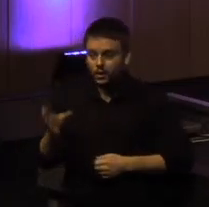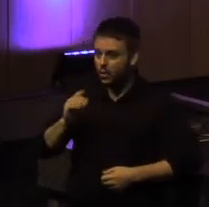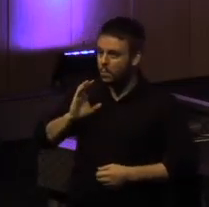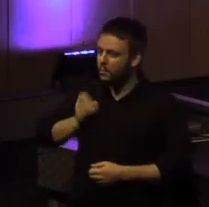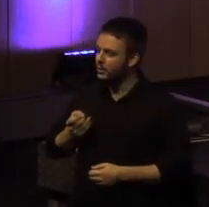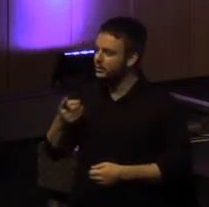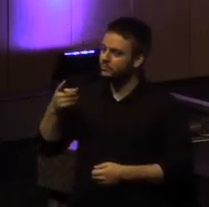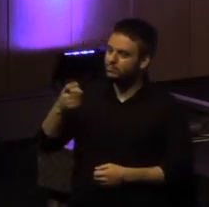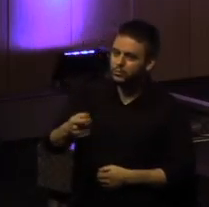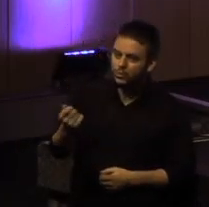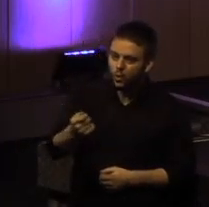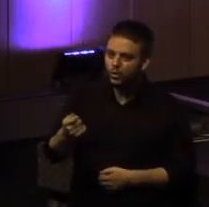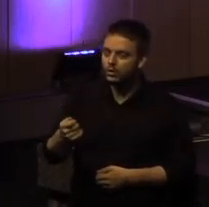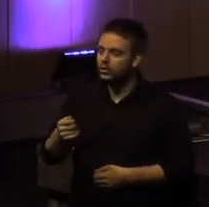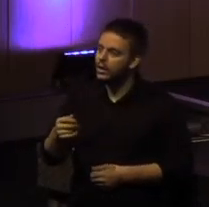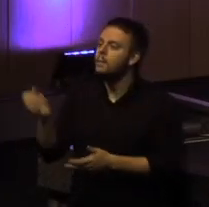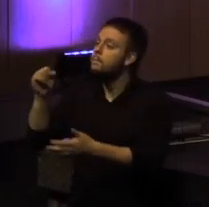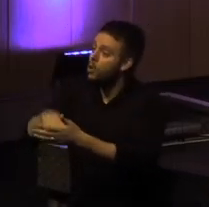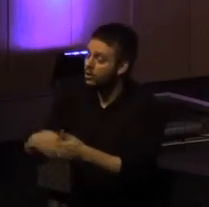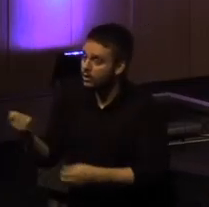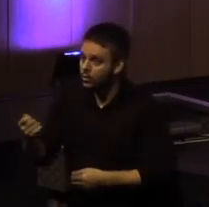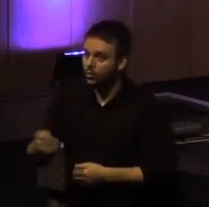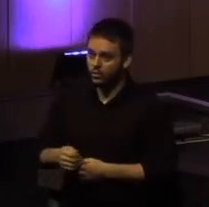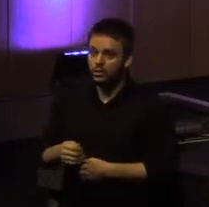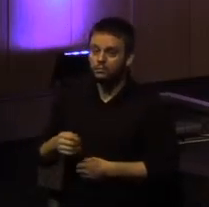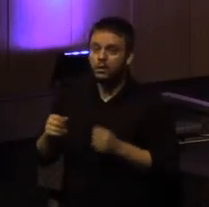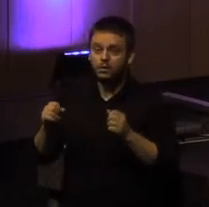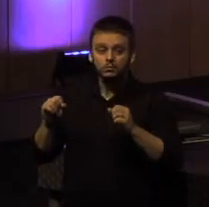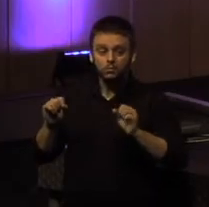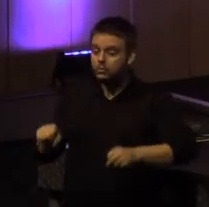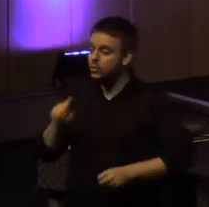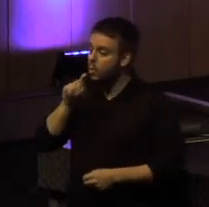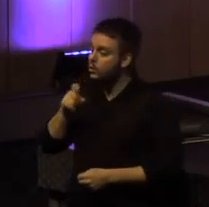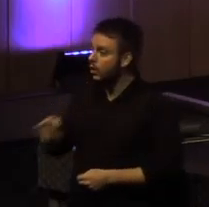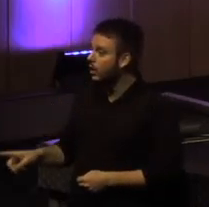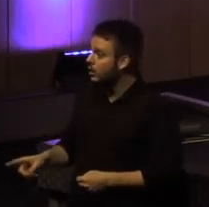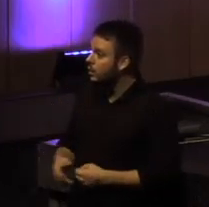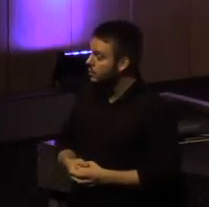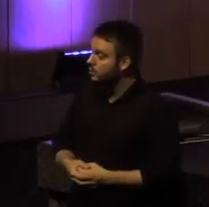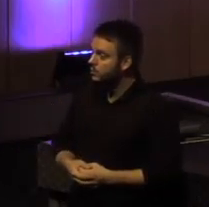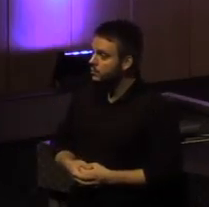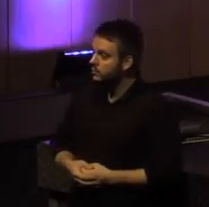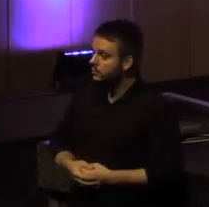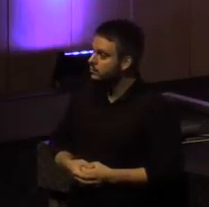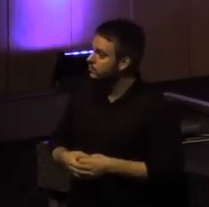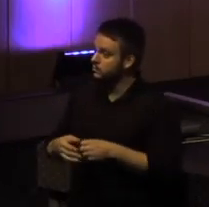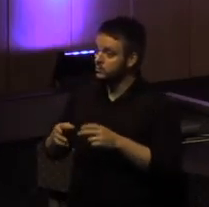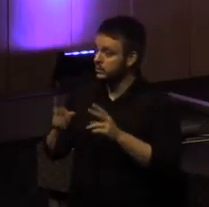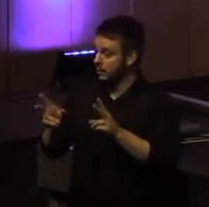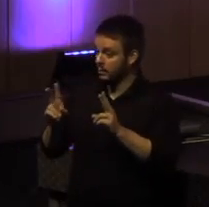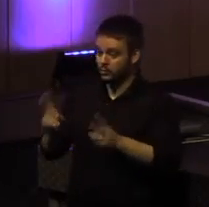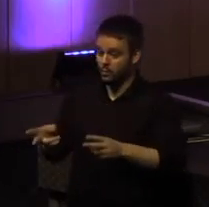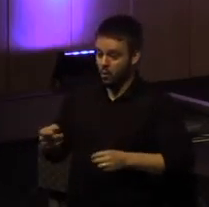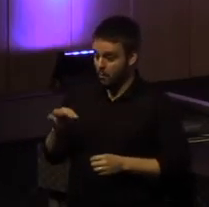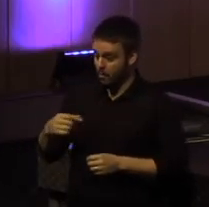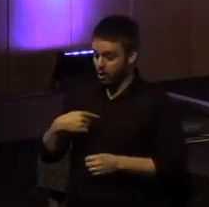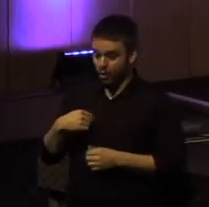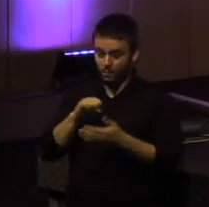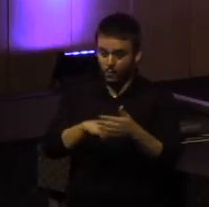and disgusted that this number will rise before the close of the year. The police in the United States use deadly force with